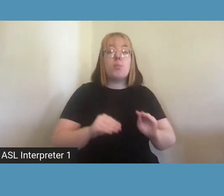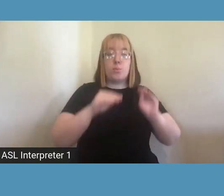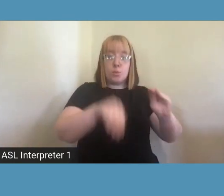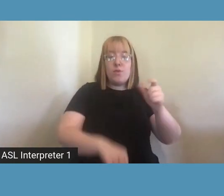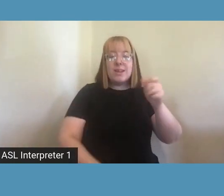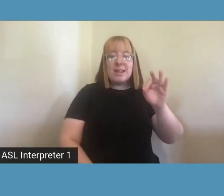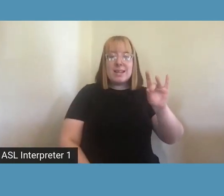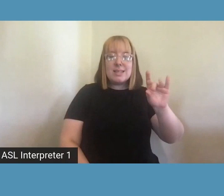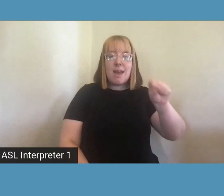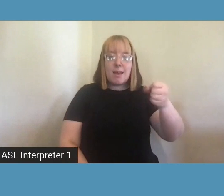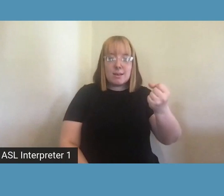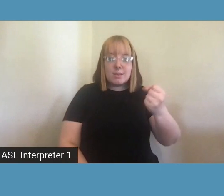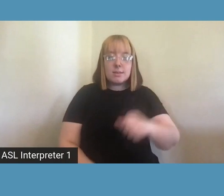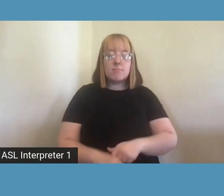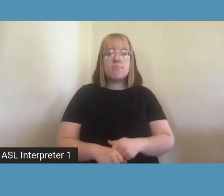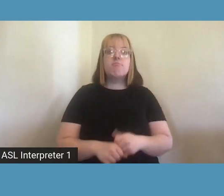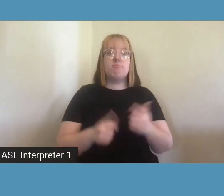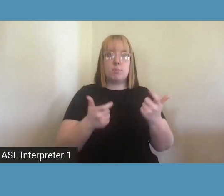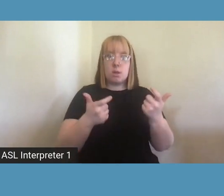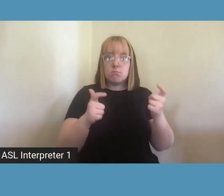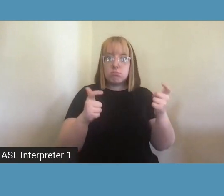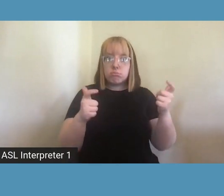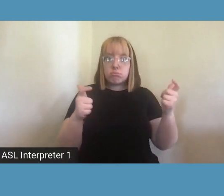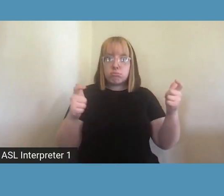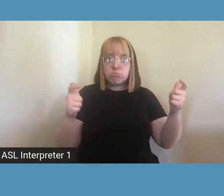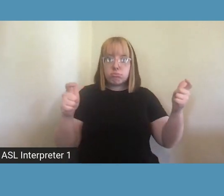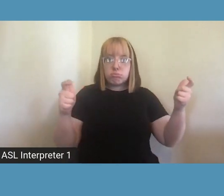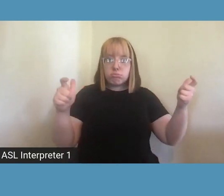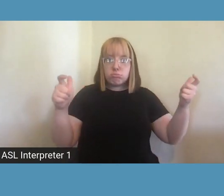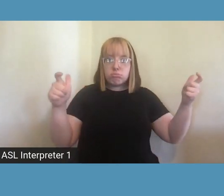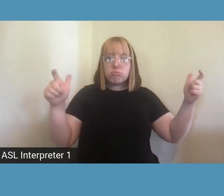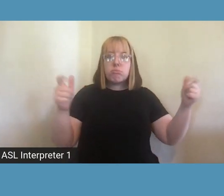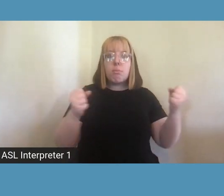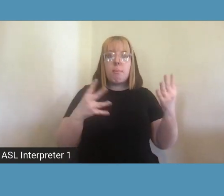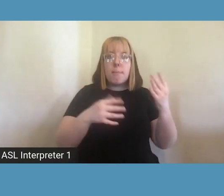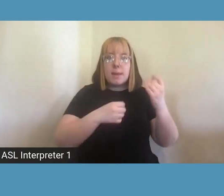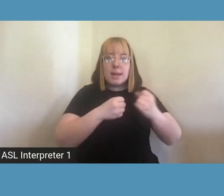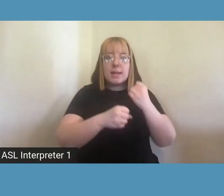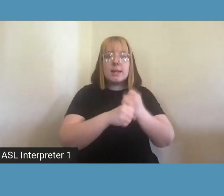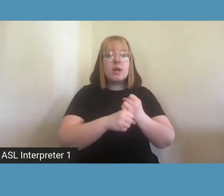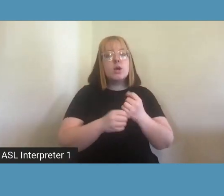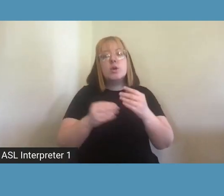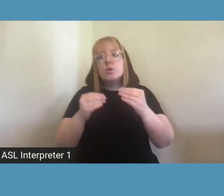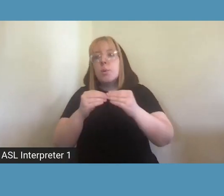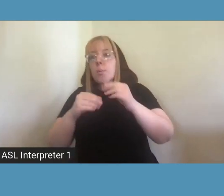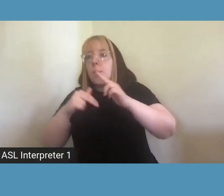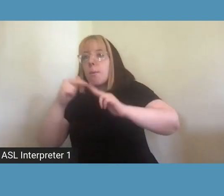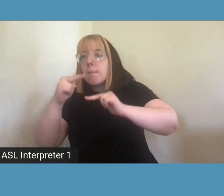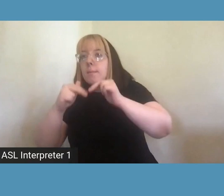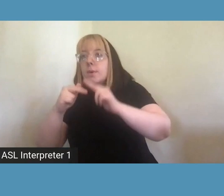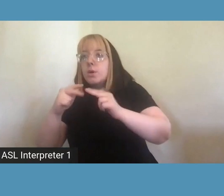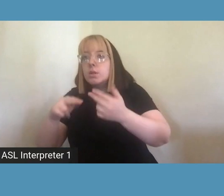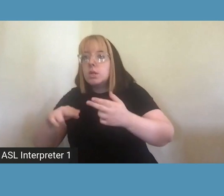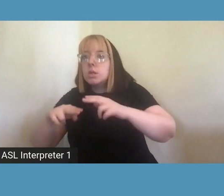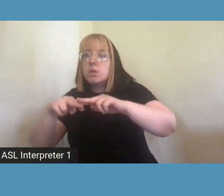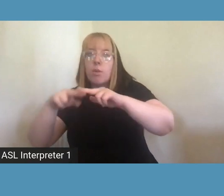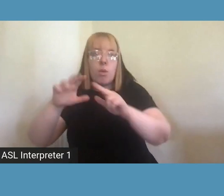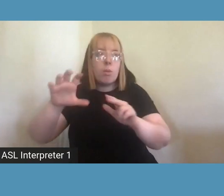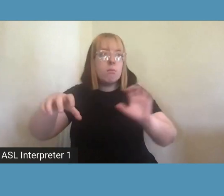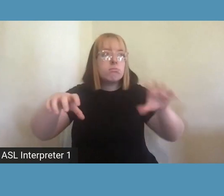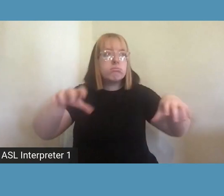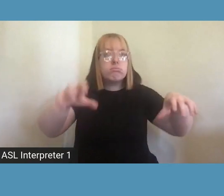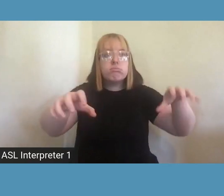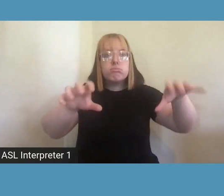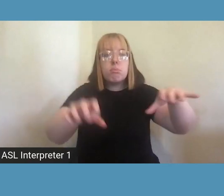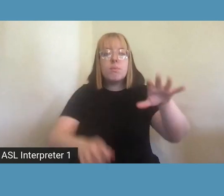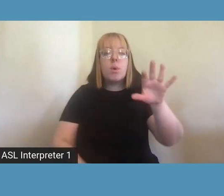And since then, we've expanded. We've built a whole nother building, and we keep growing. We have about a 164-acre